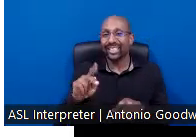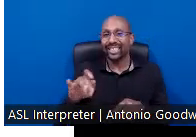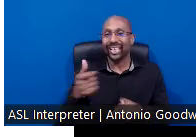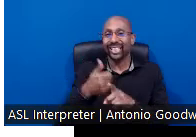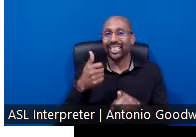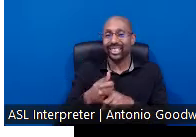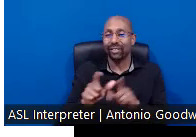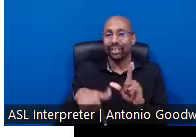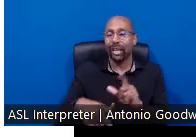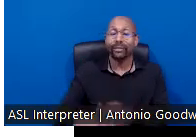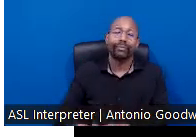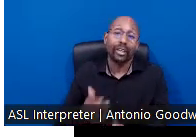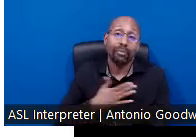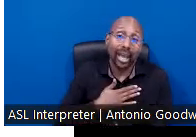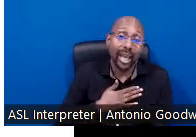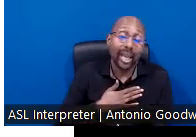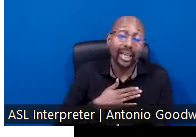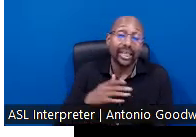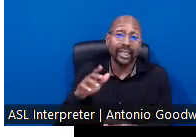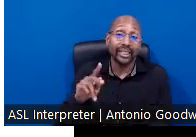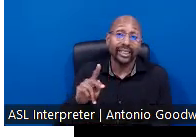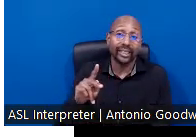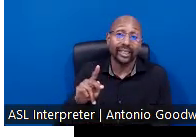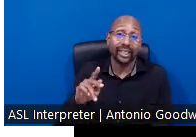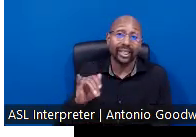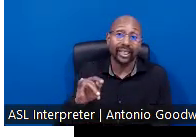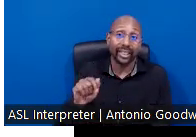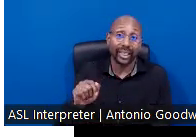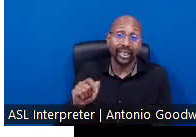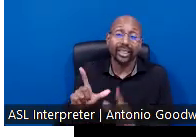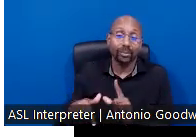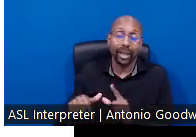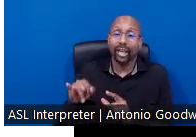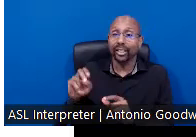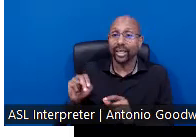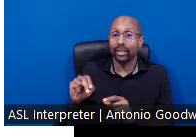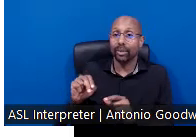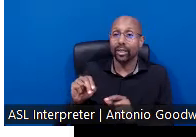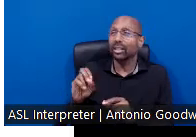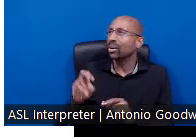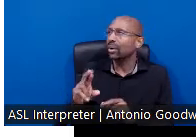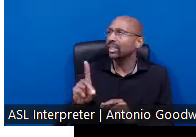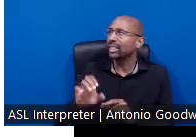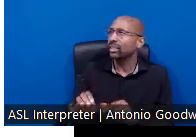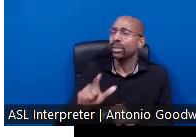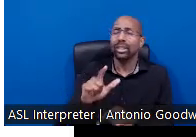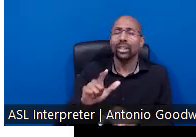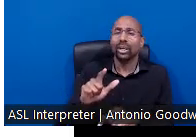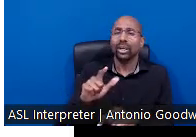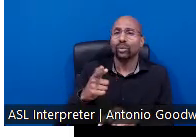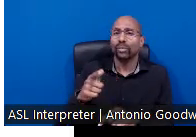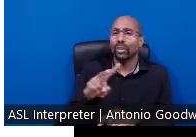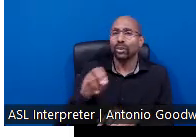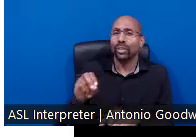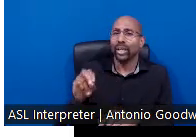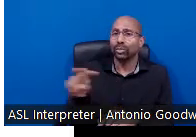instance, my test kits at home right now currently expired December 31st, 2022, but the test strip is still working.